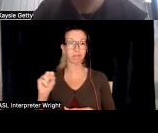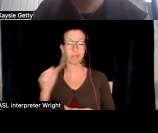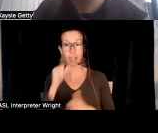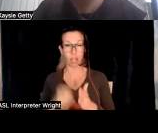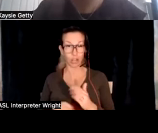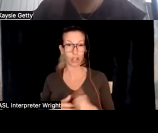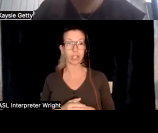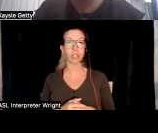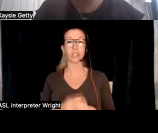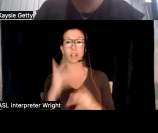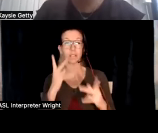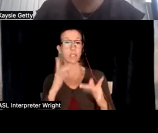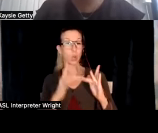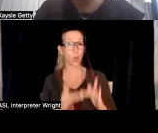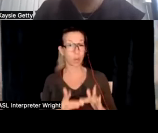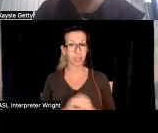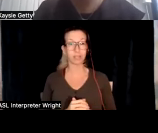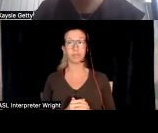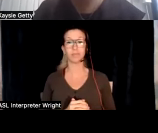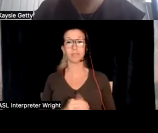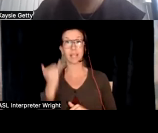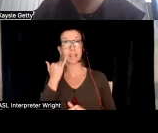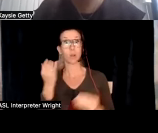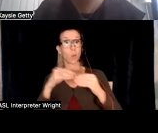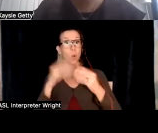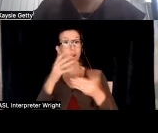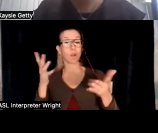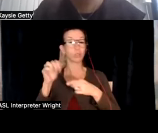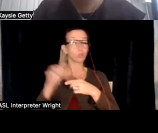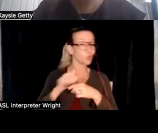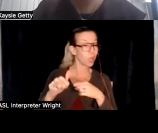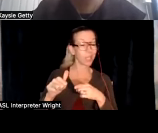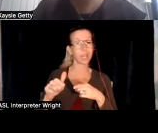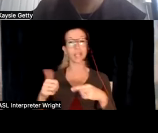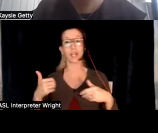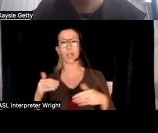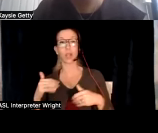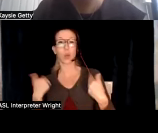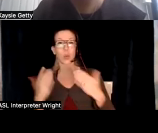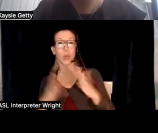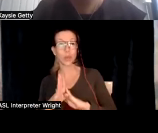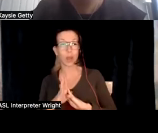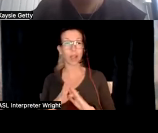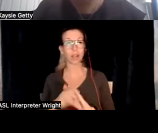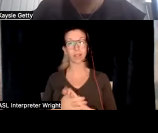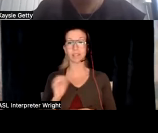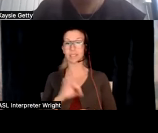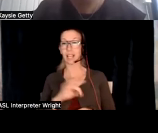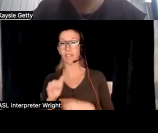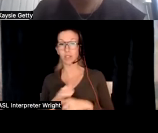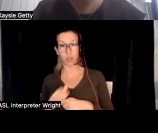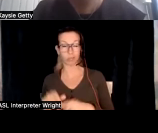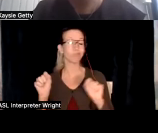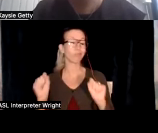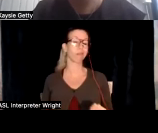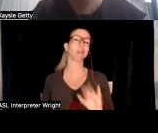And for more information about Youth Thrive for Youth, the training, Youth Thrive, the staff training, you can surely enough reach